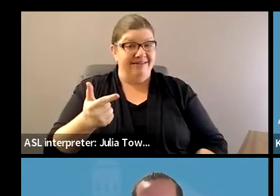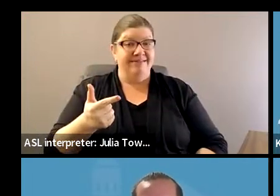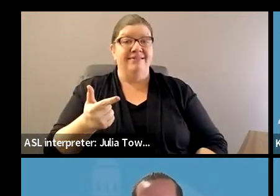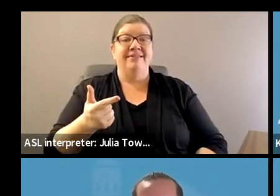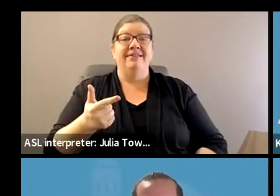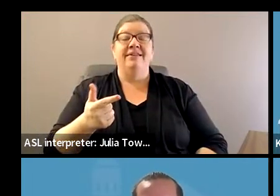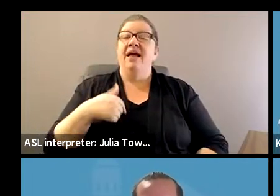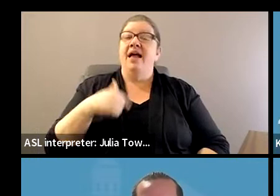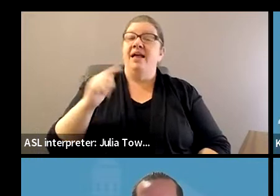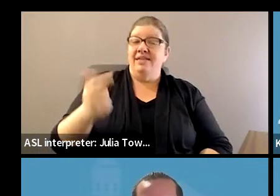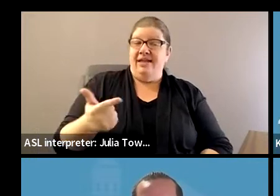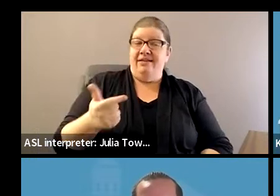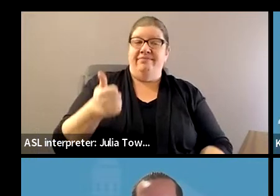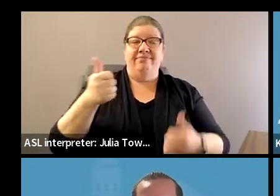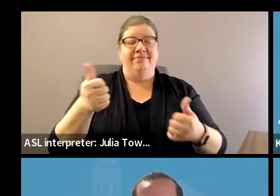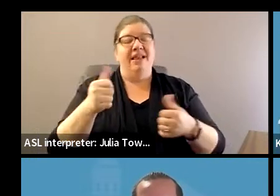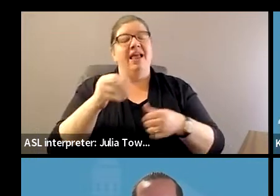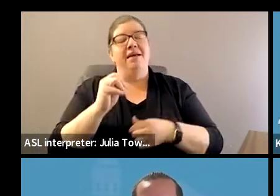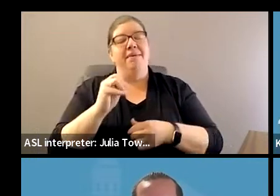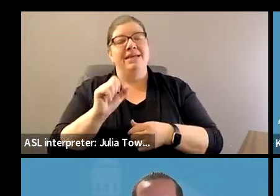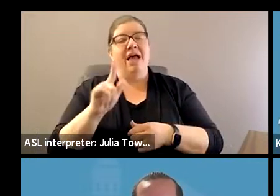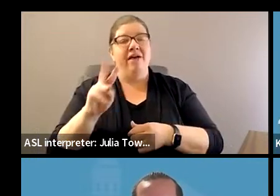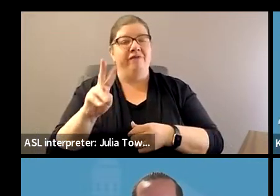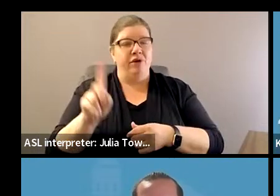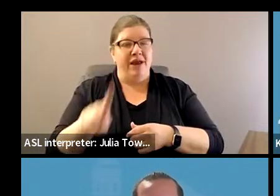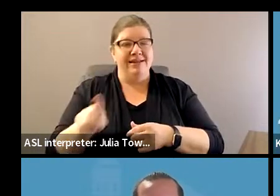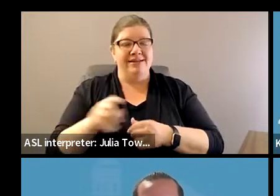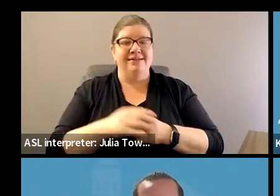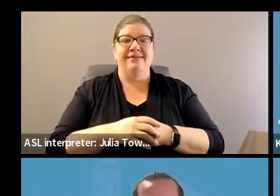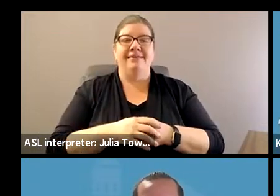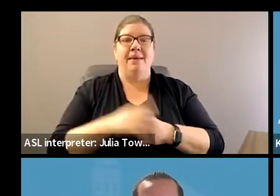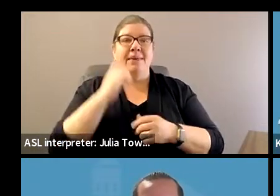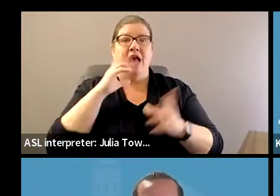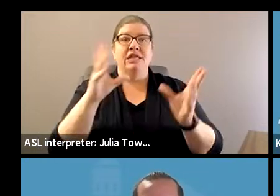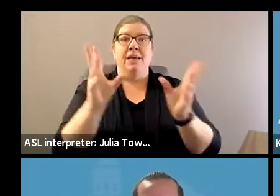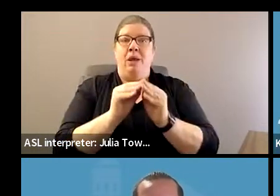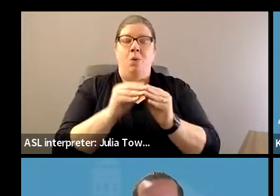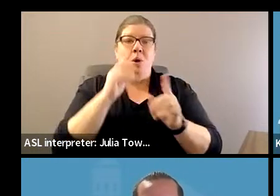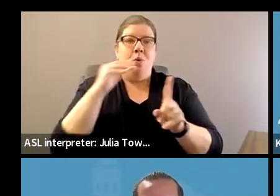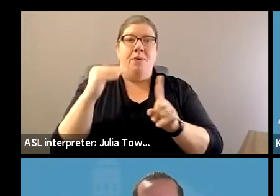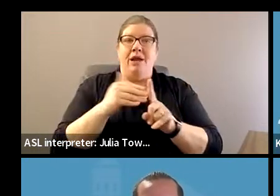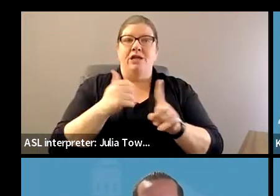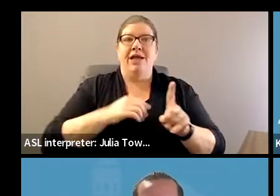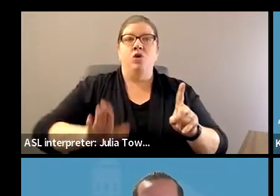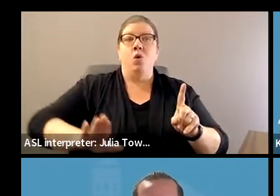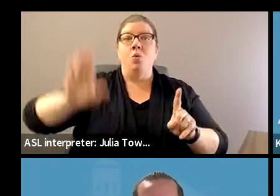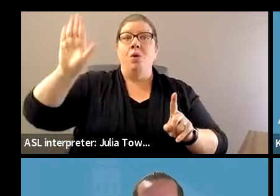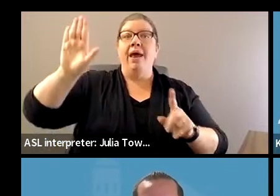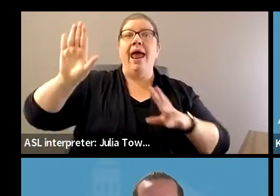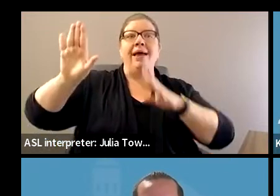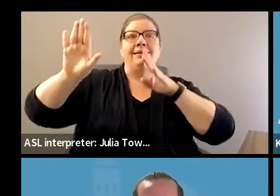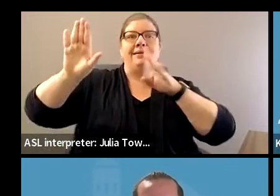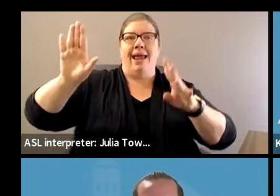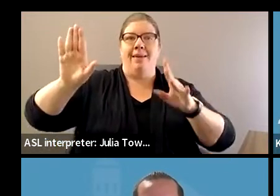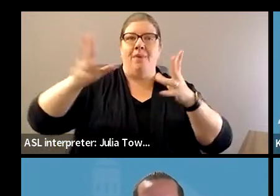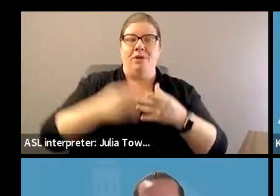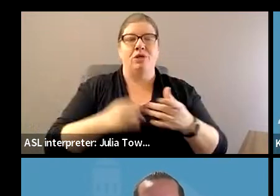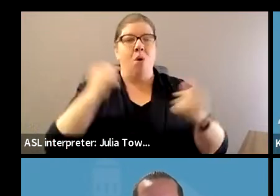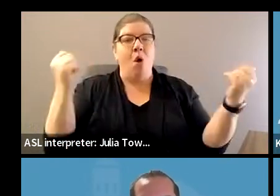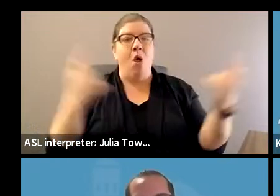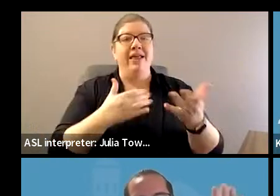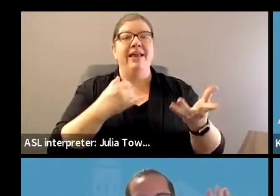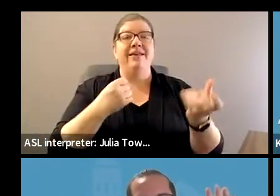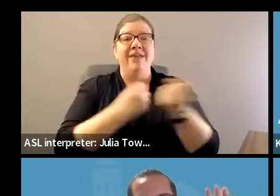I second. Okay, Ms. Alvarez. And yes, because we're in the meeting, we want to remind ourselves to raise our hands and say aye. So all in